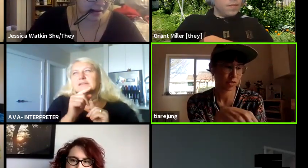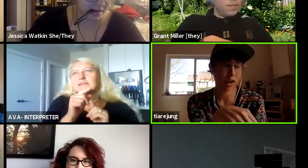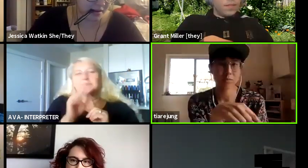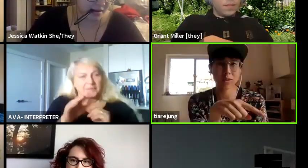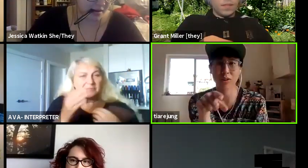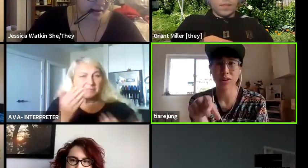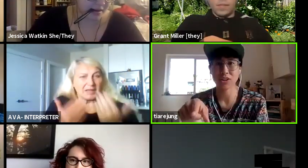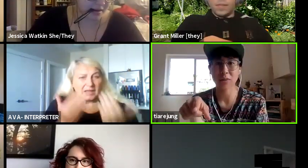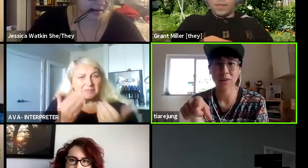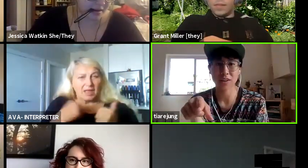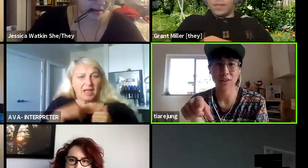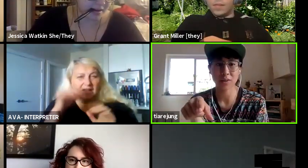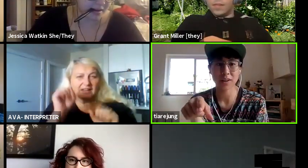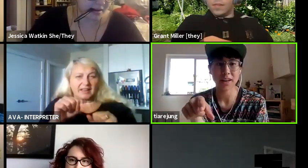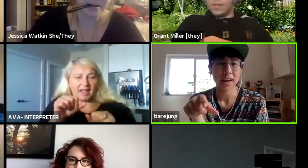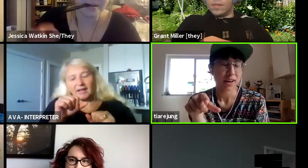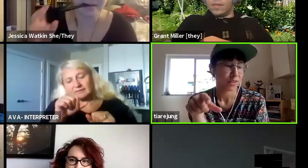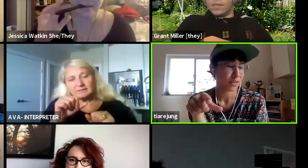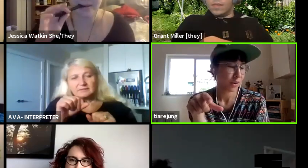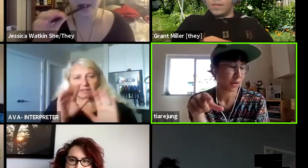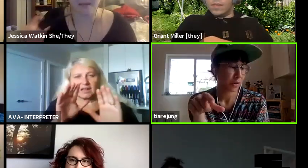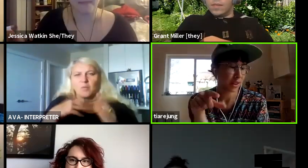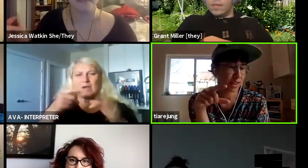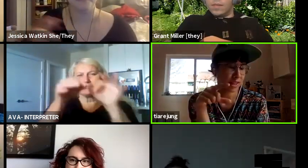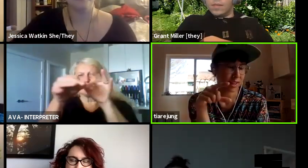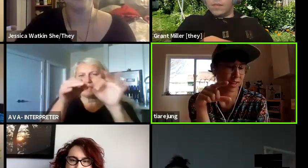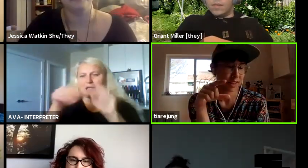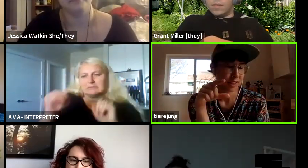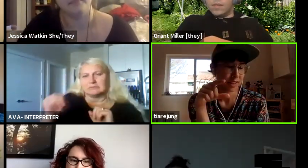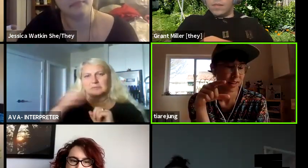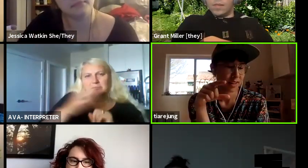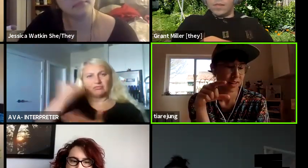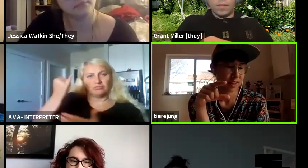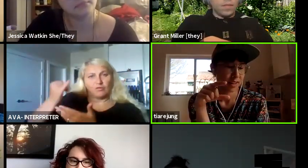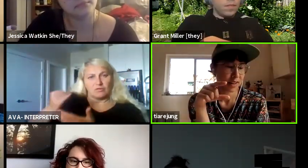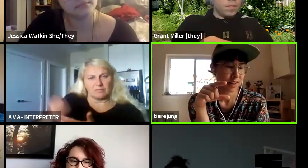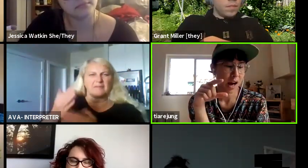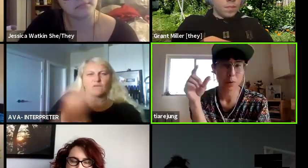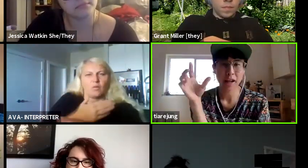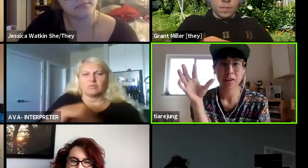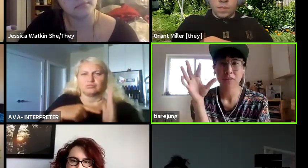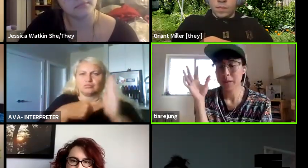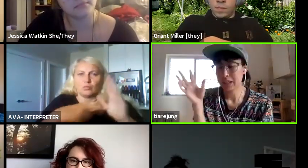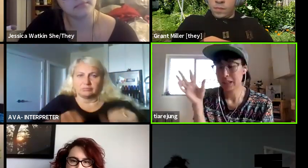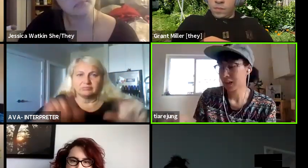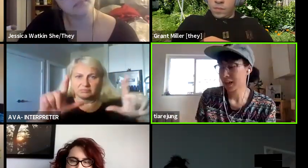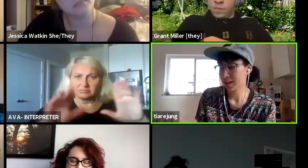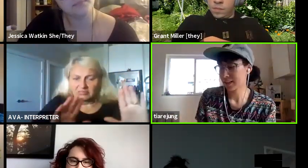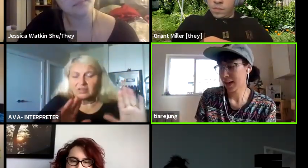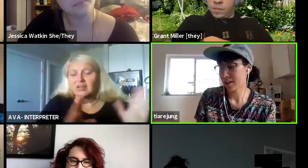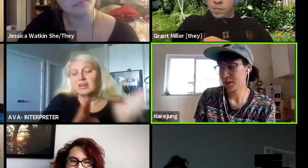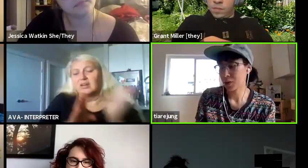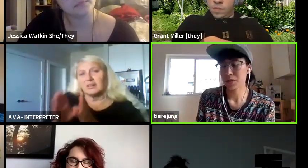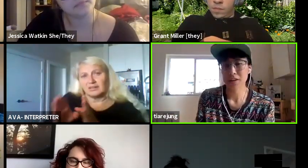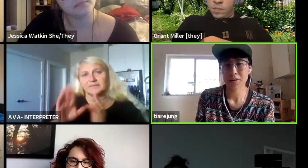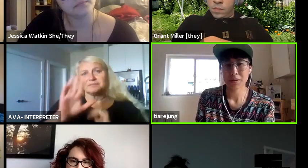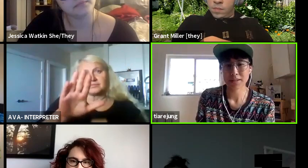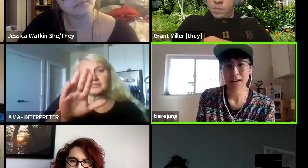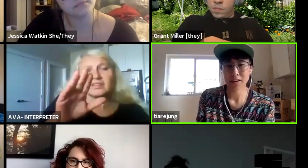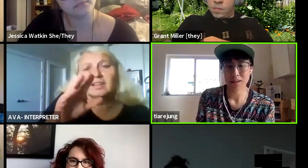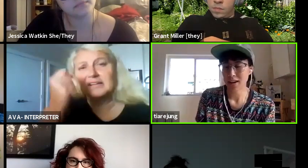the drawing before I share it with you. So the what I've been doing is I have a